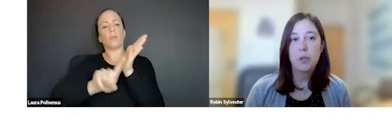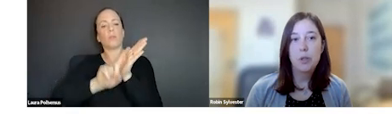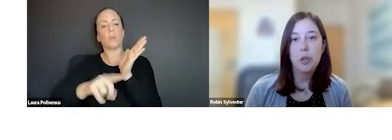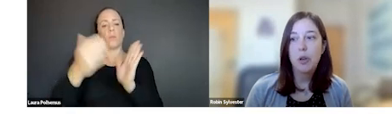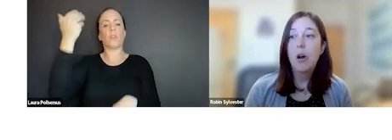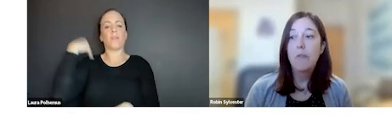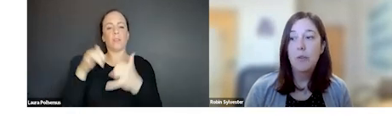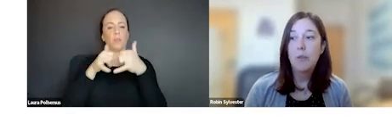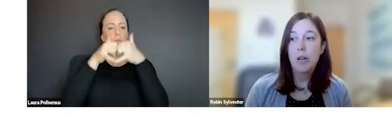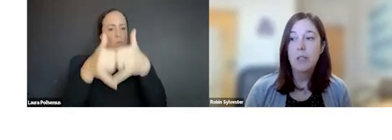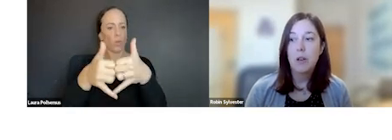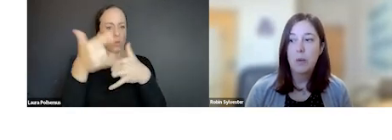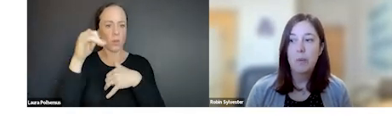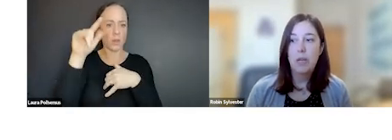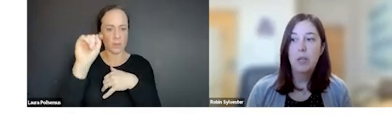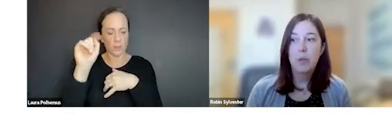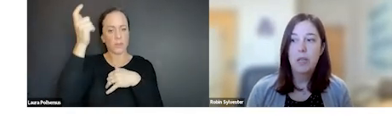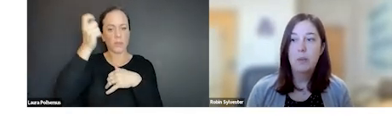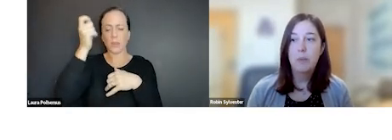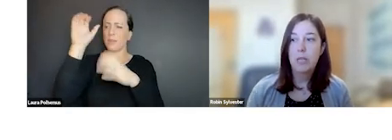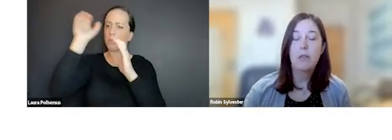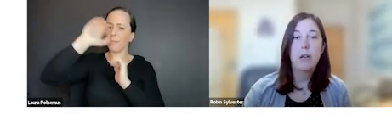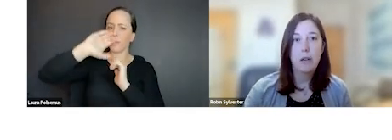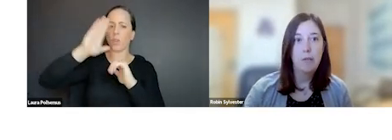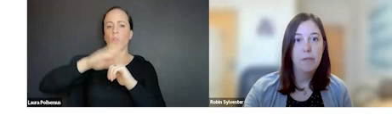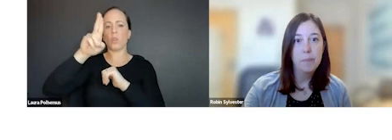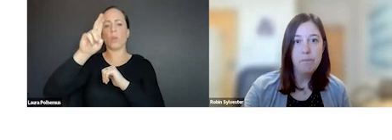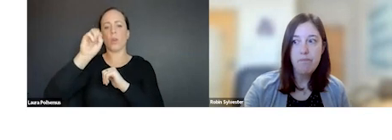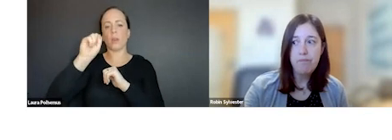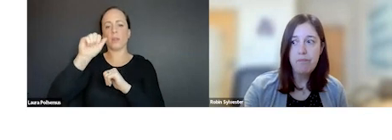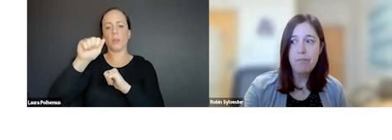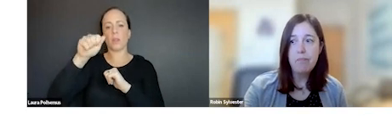you can search all federal grants on the website usaspending.gov.